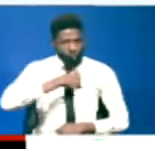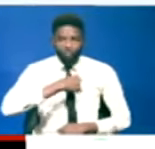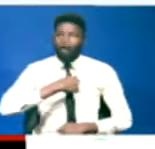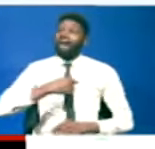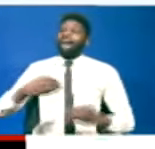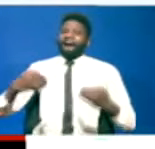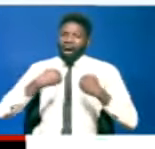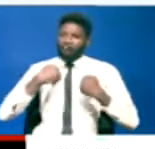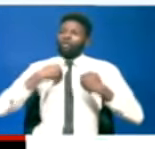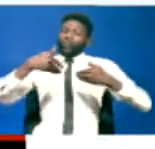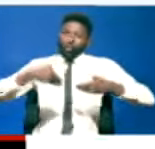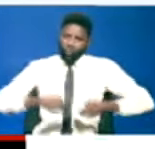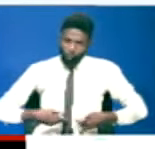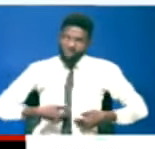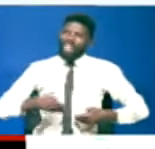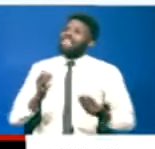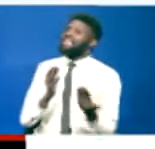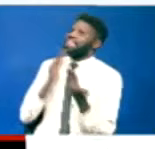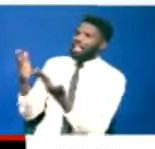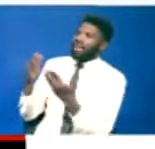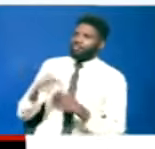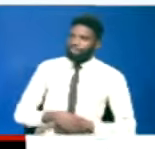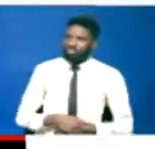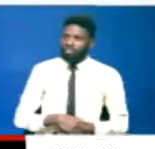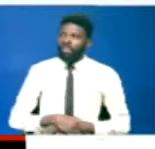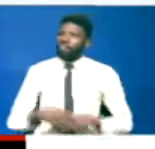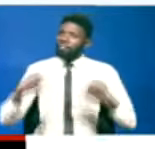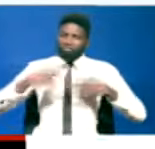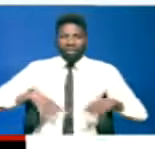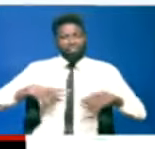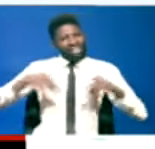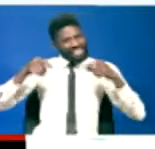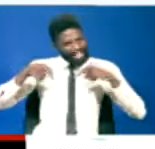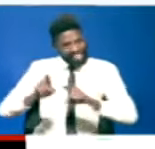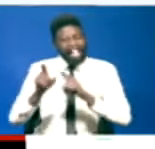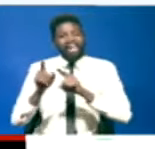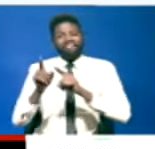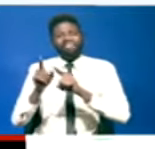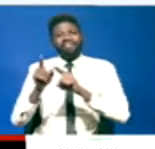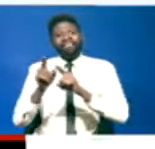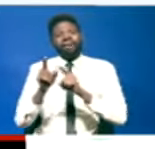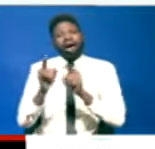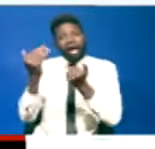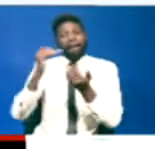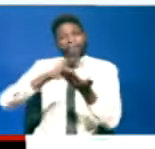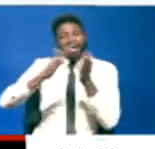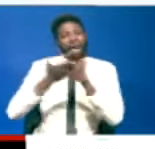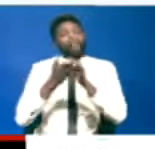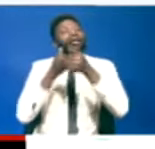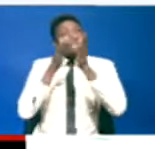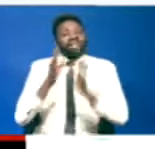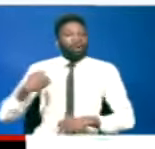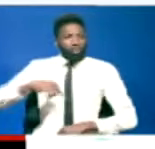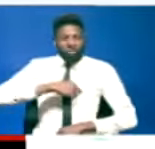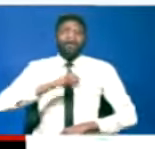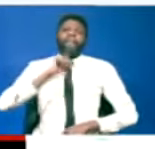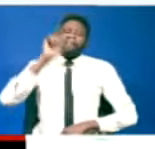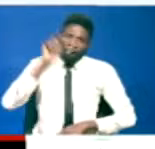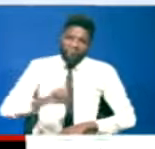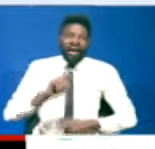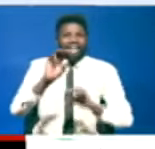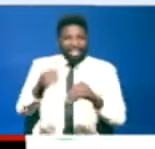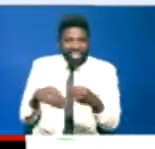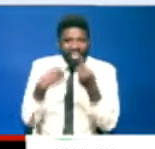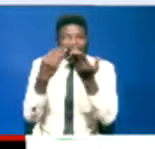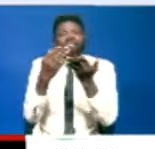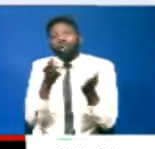we have people who are coming to leadership, and we have to give them a ground that be able to express